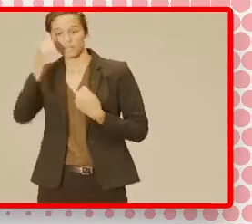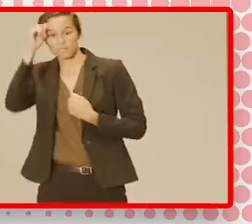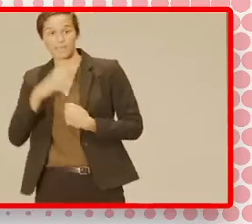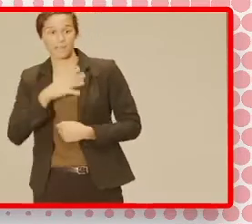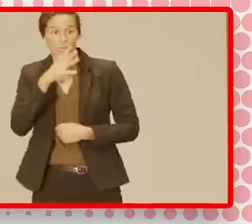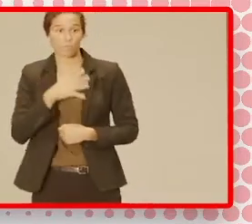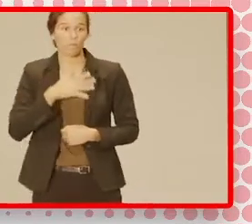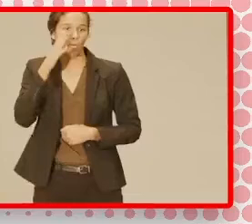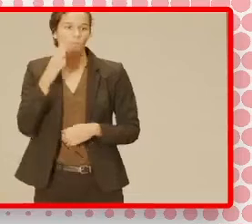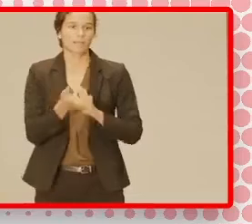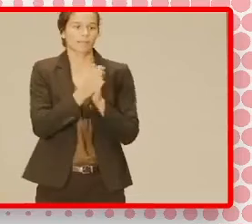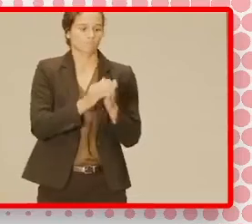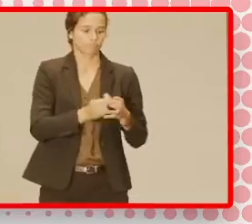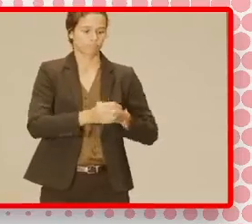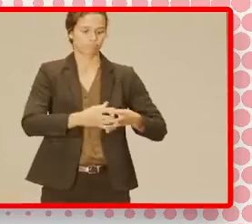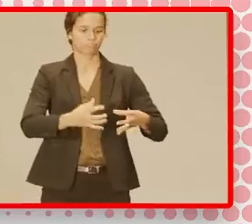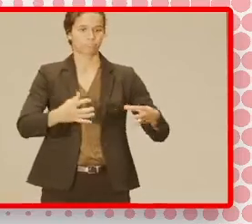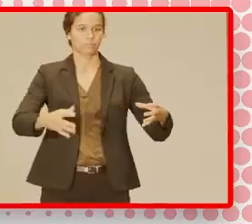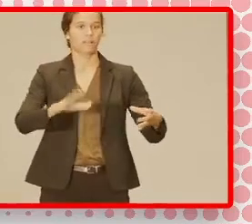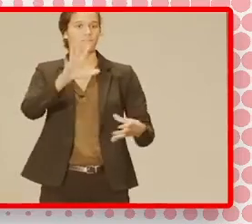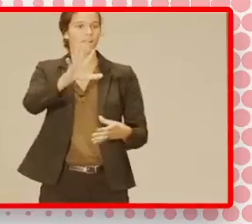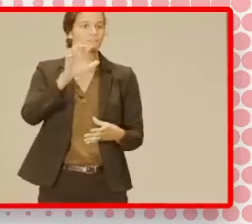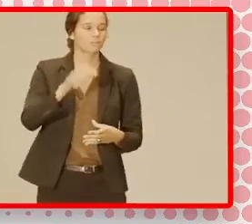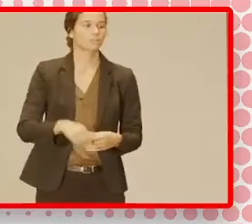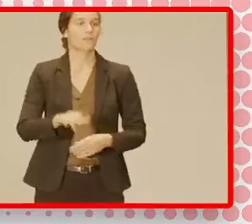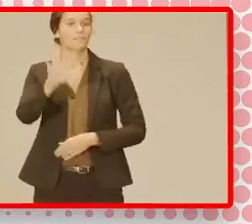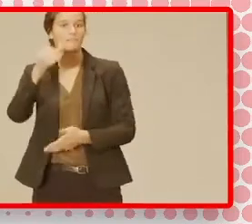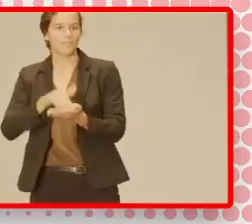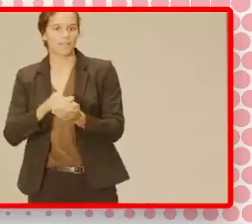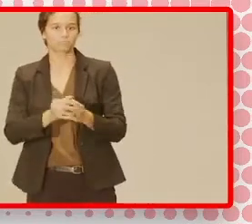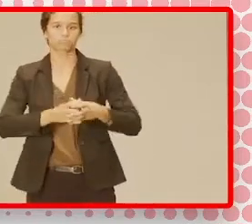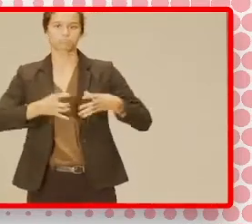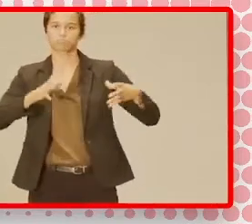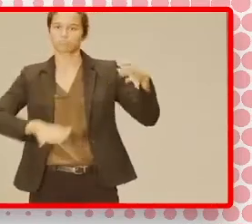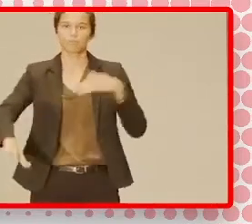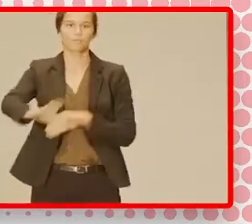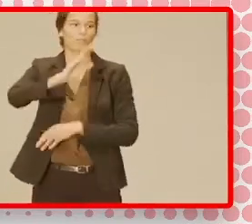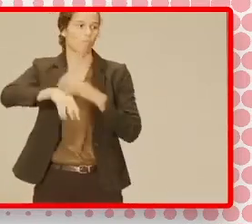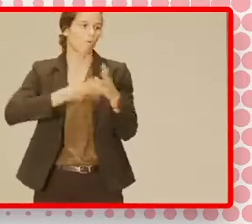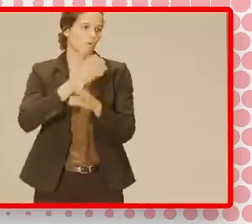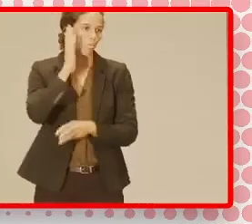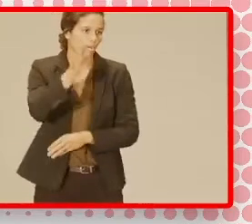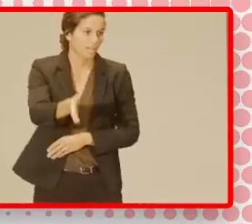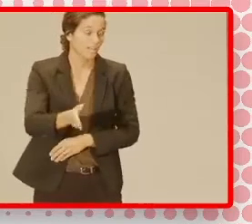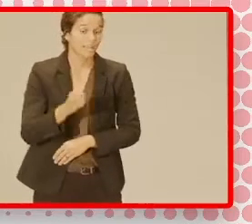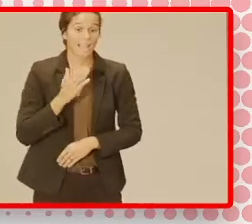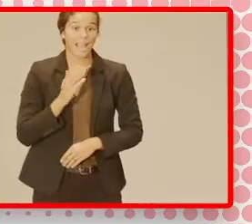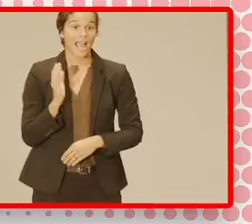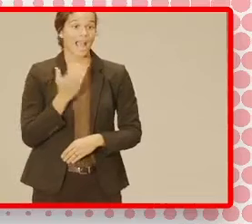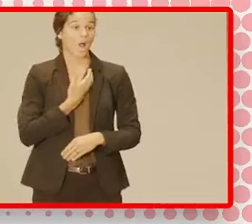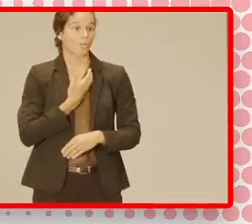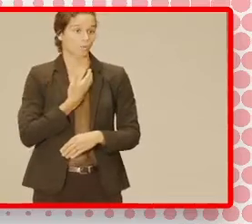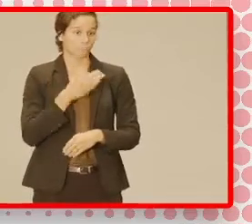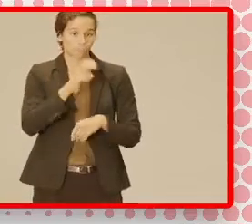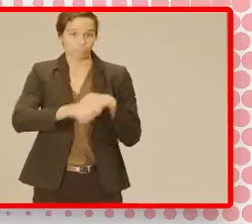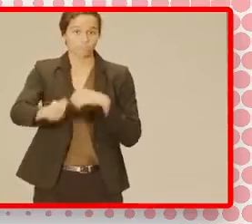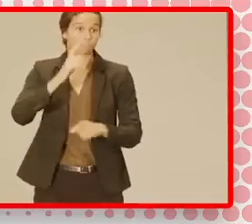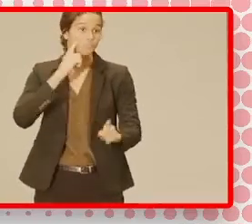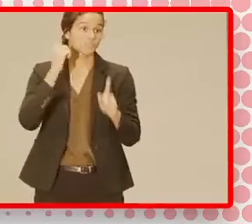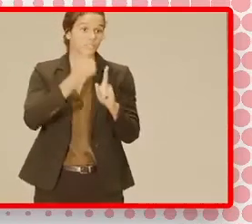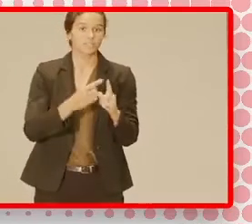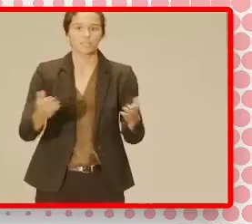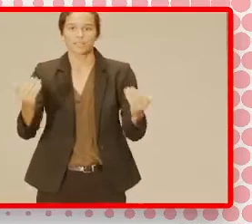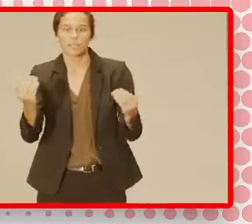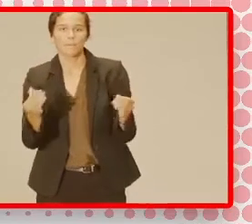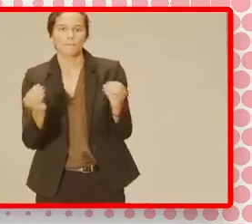eventually 5,000 and more around the world. And so what part of our journey here is to recruit more of you to come do triathlons with us. Do we